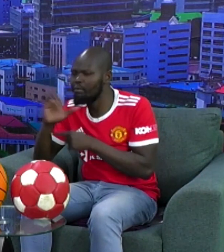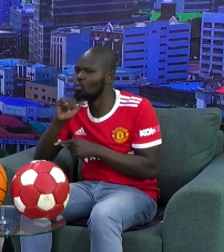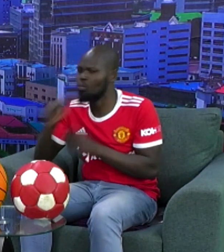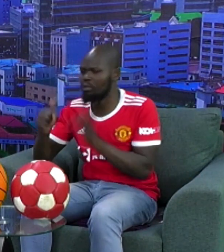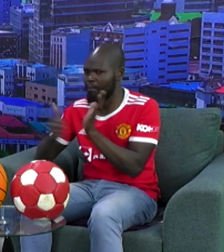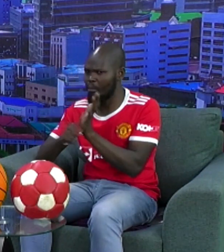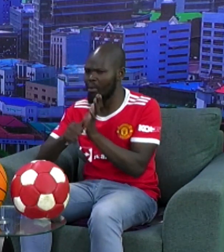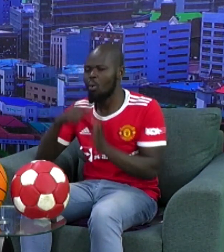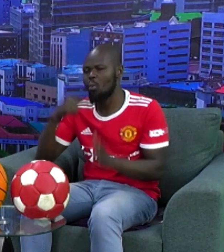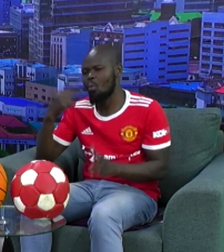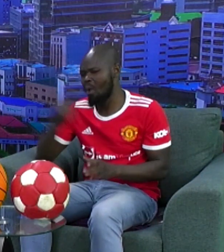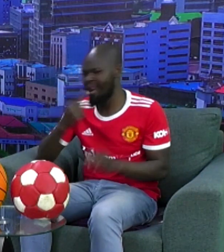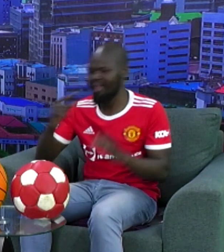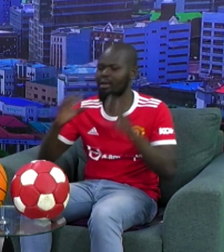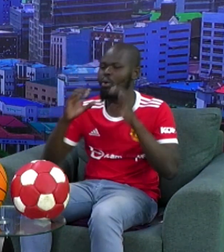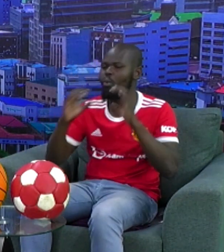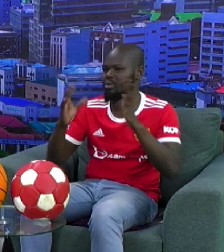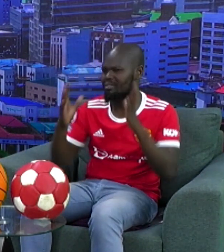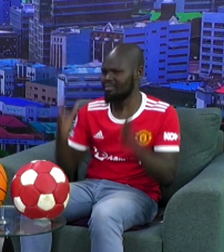Tusker FC,